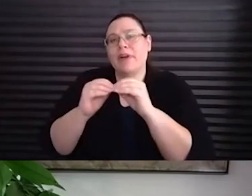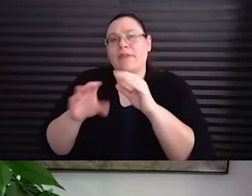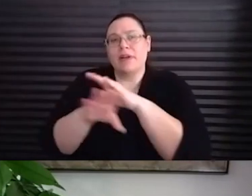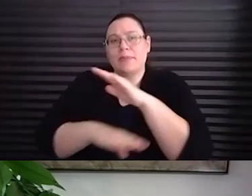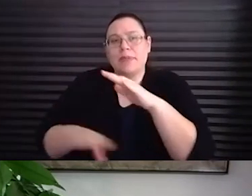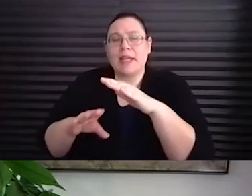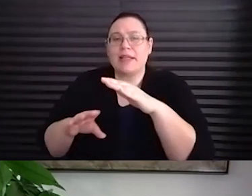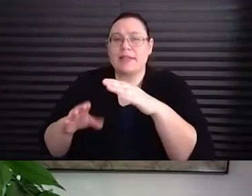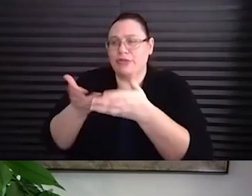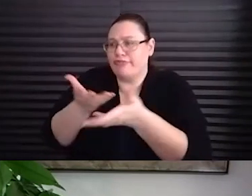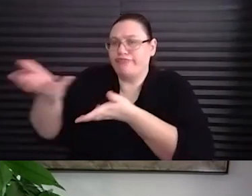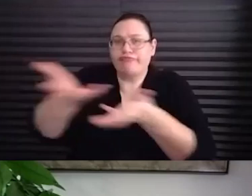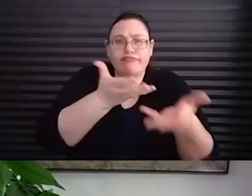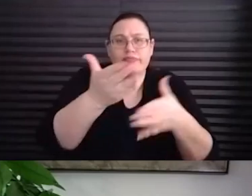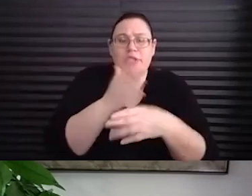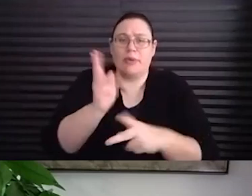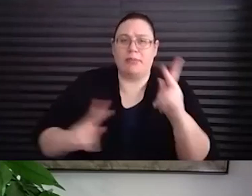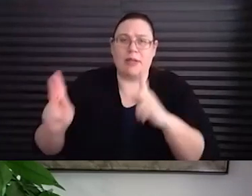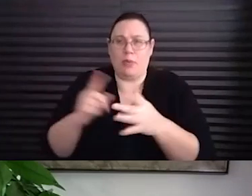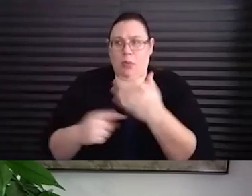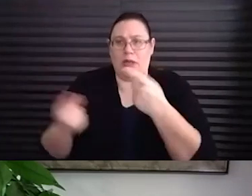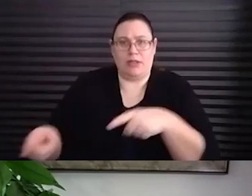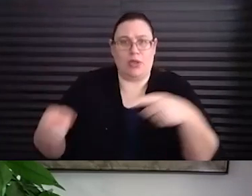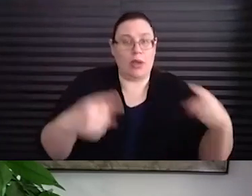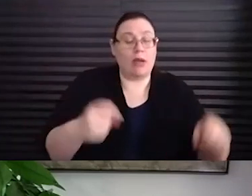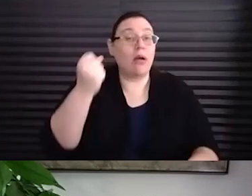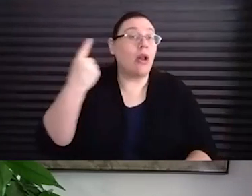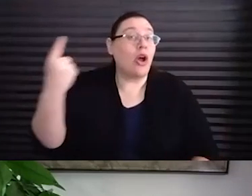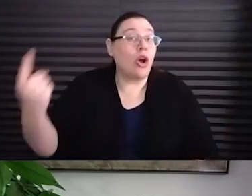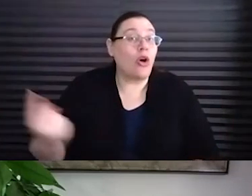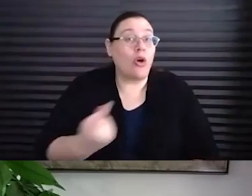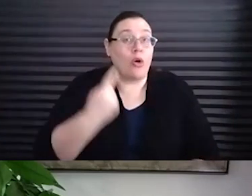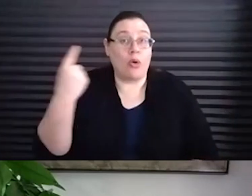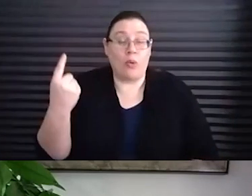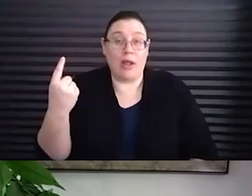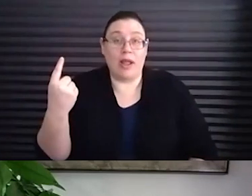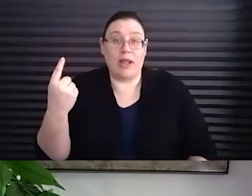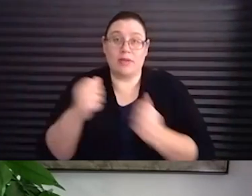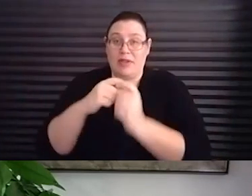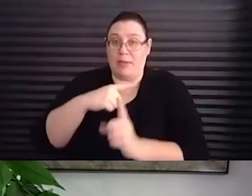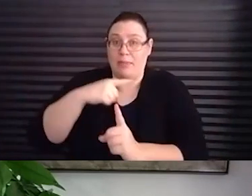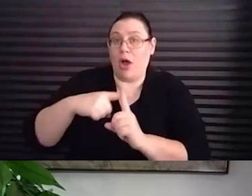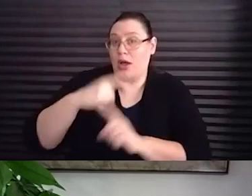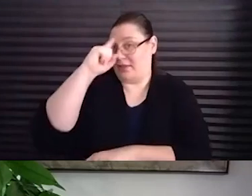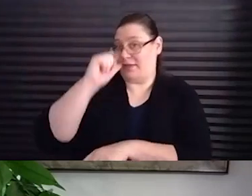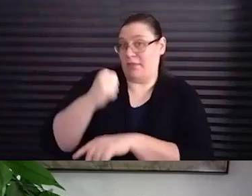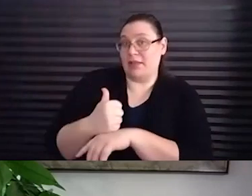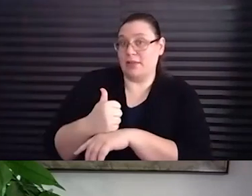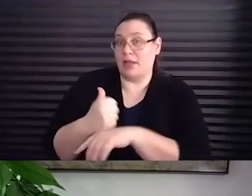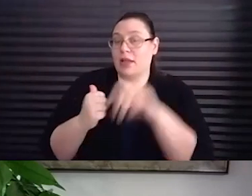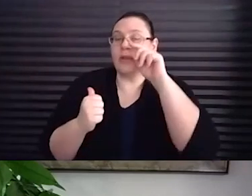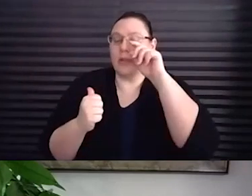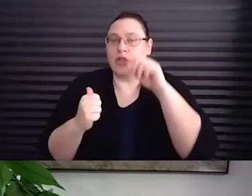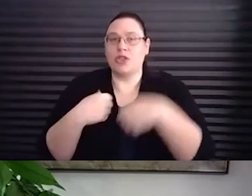between people about what is going on, but always with a positive mindset to create